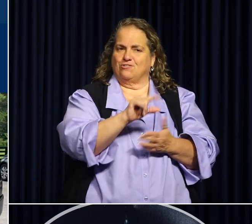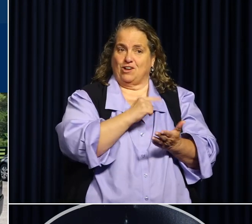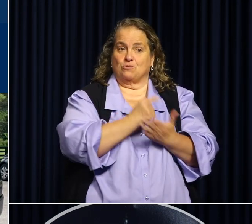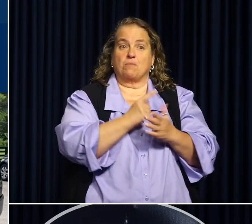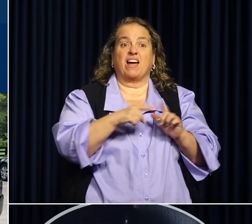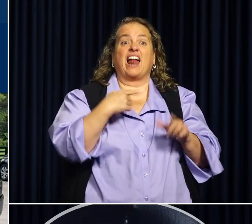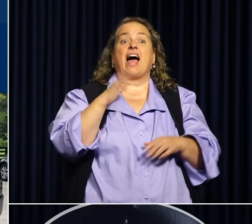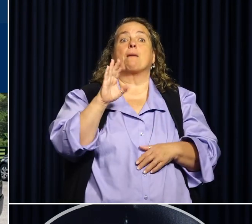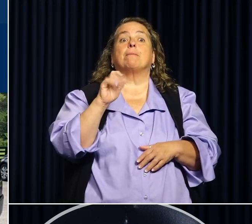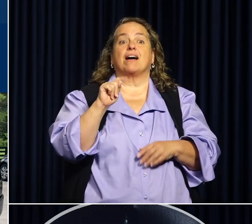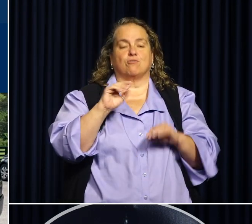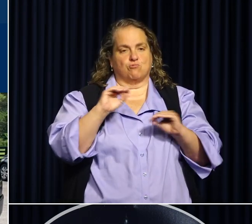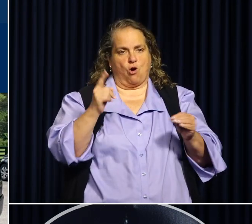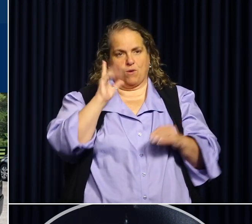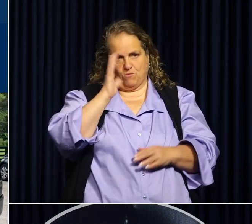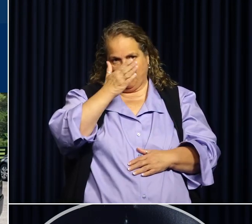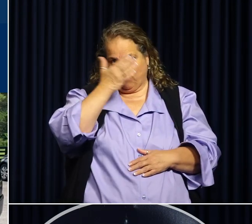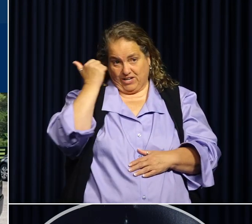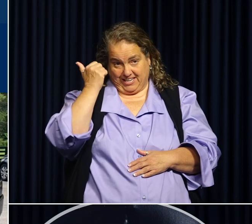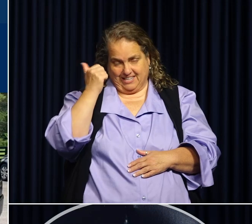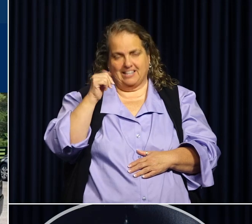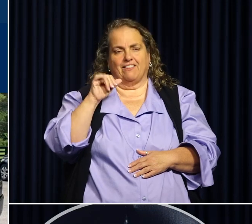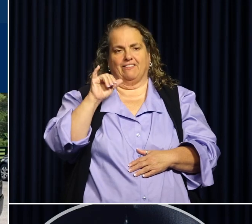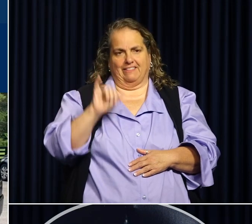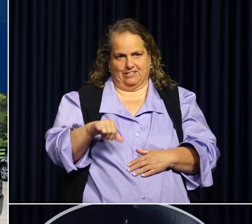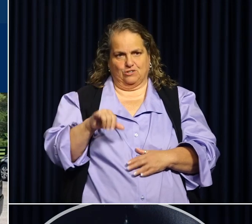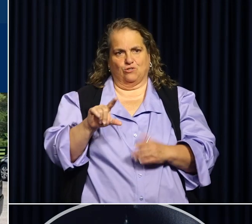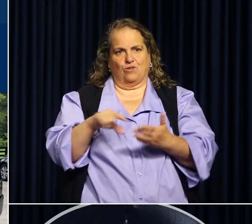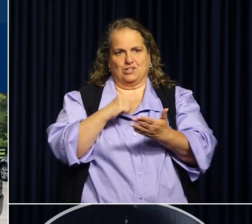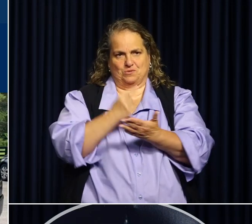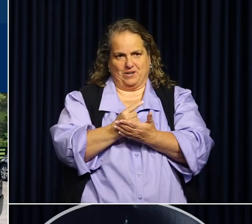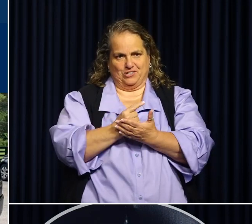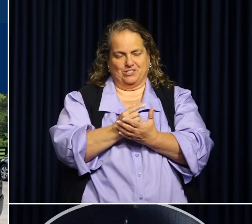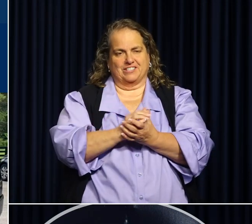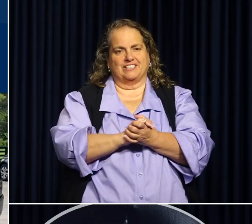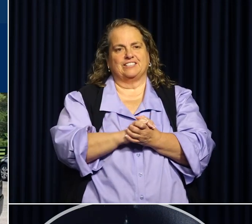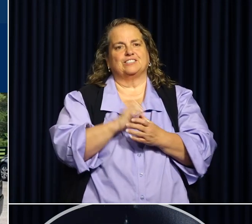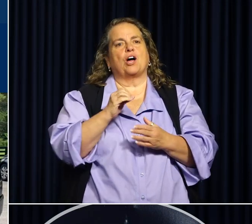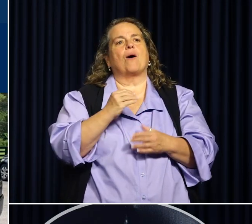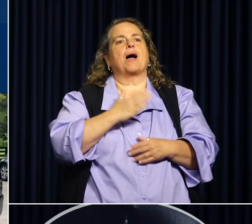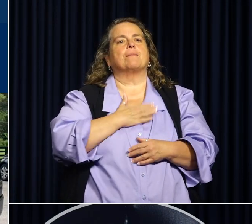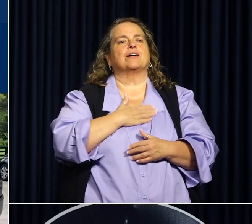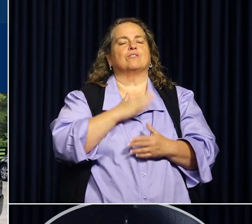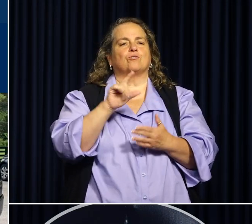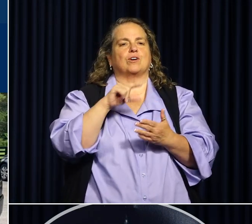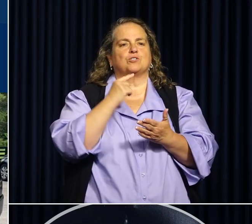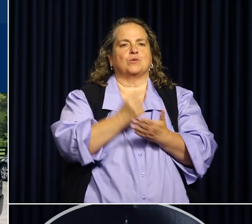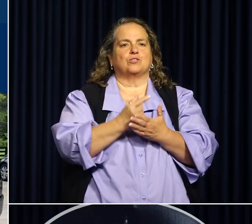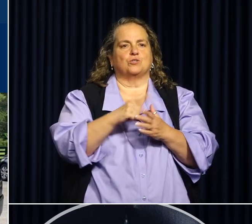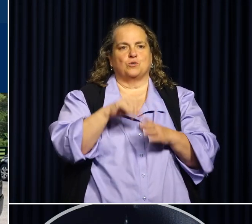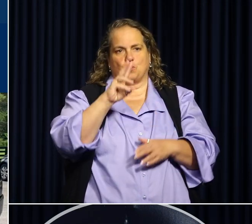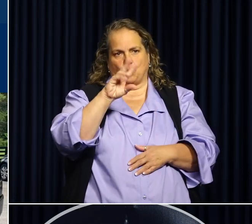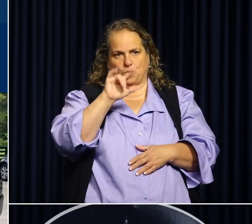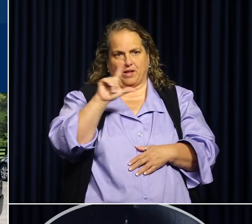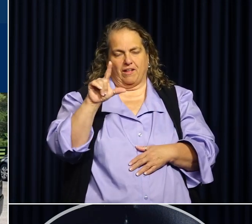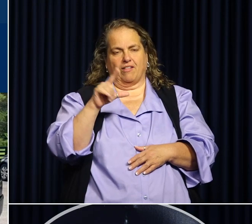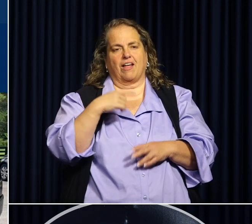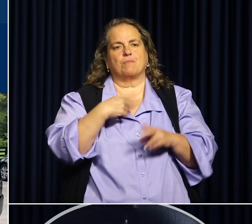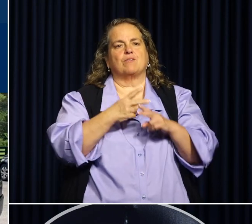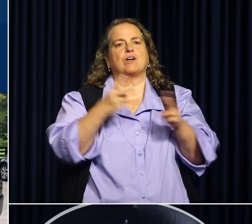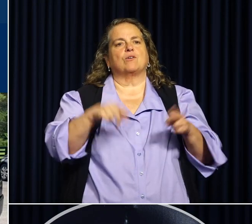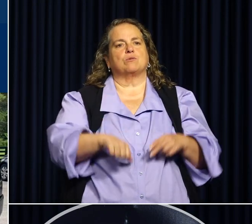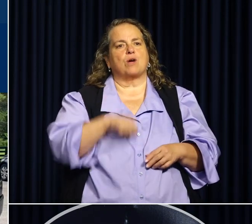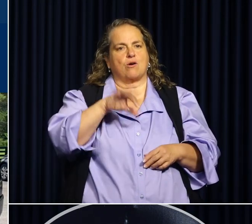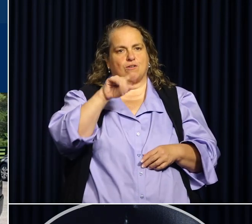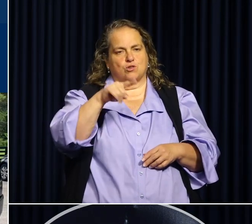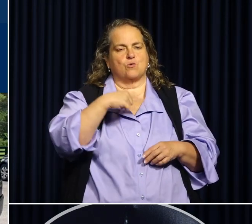but I bet nobody forgets this one. So happy graduation, Will. I'm very, very